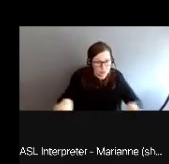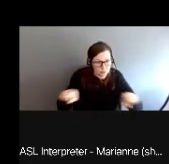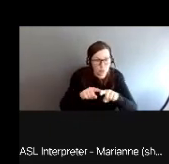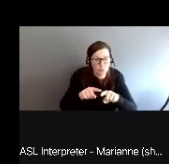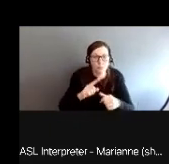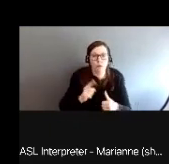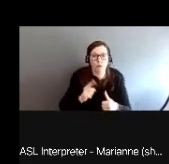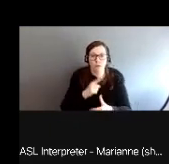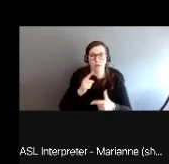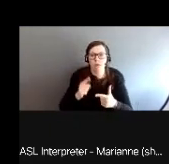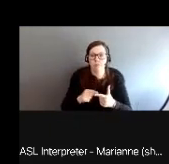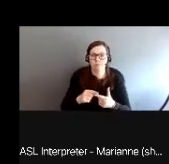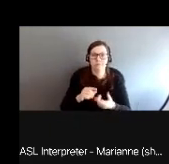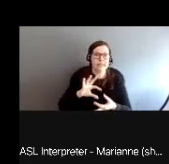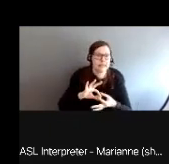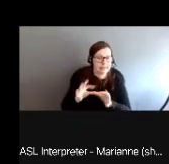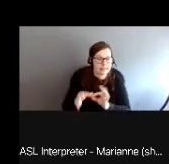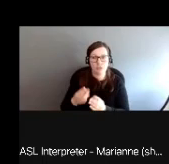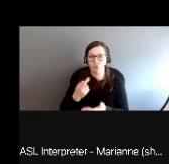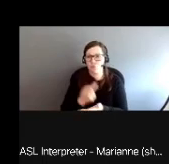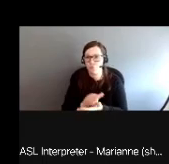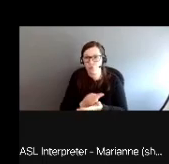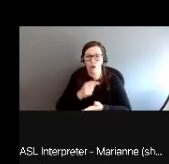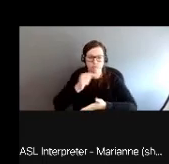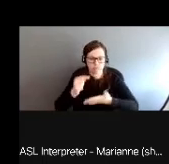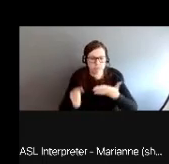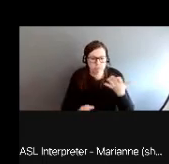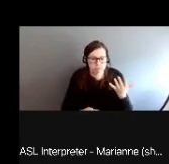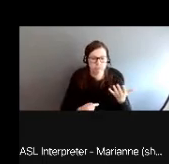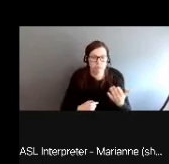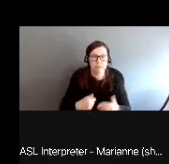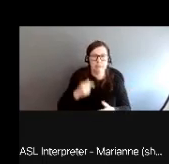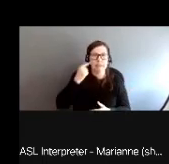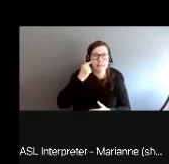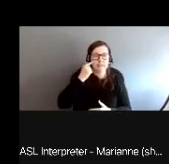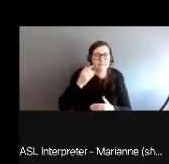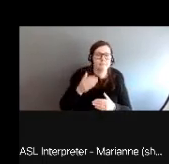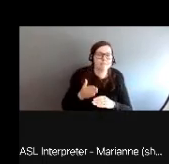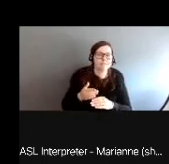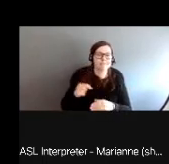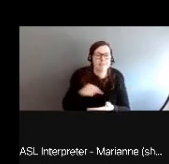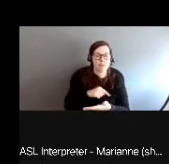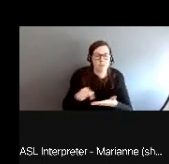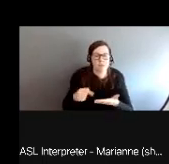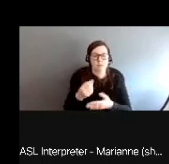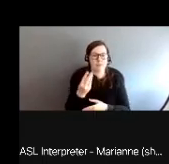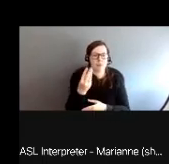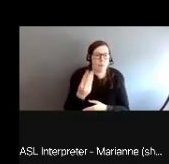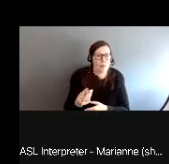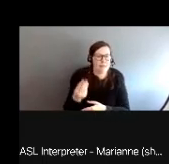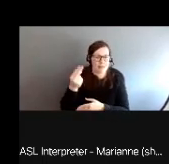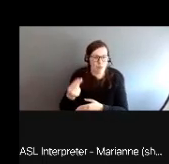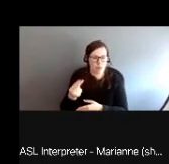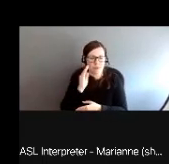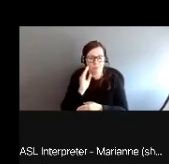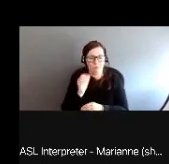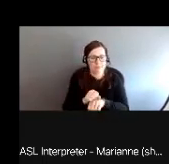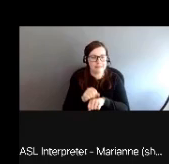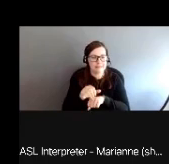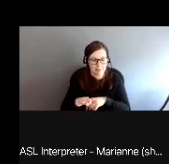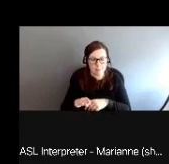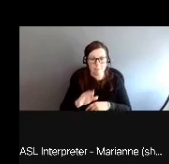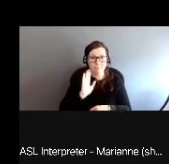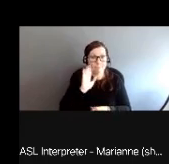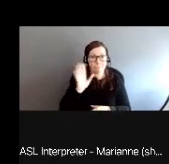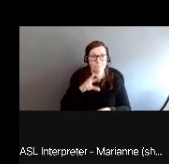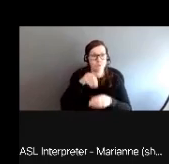Wednesday, Thursday before we actually share all that. That will also include extra links to the specific accounts we are mentioning, because we want to